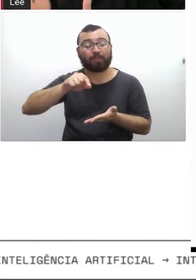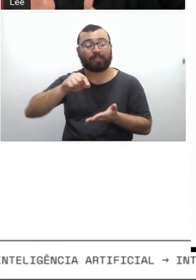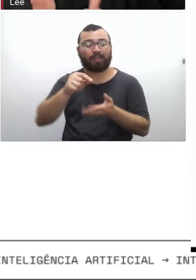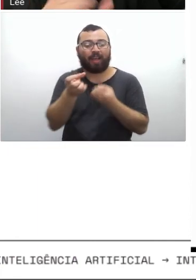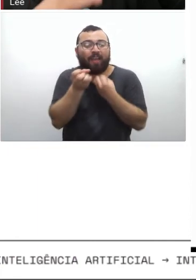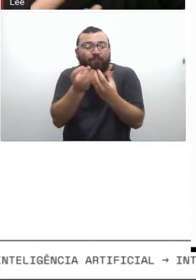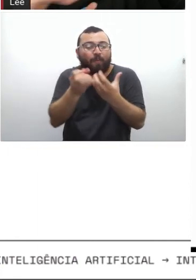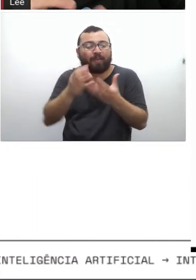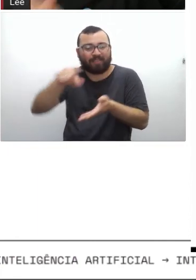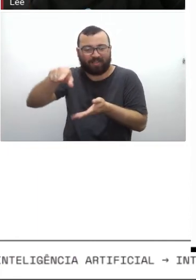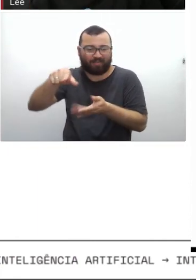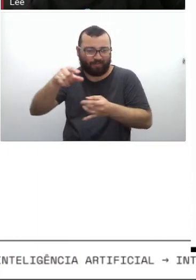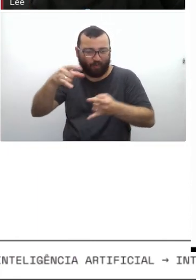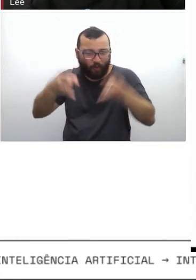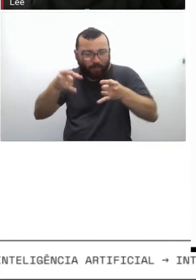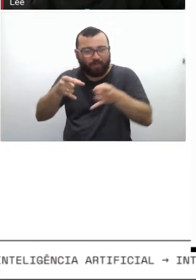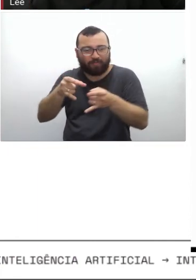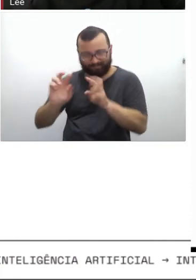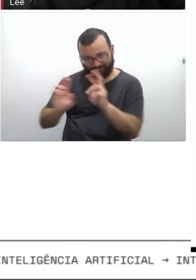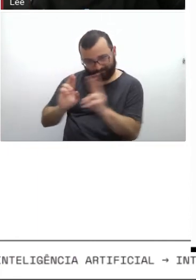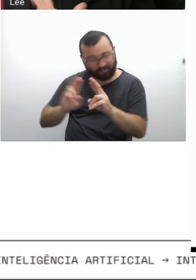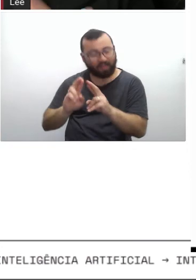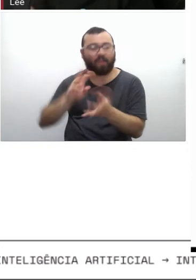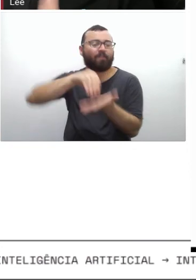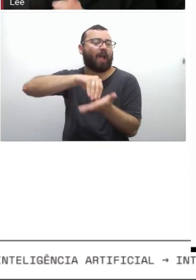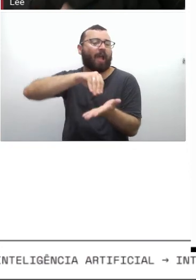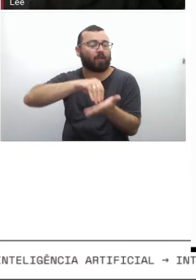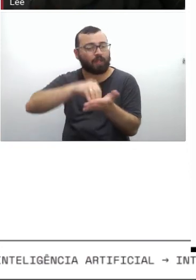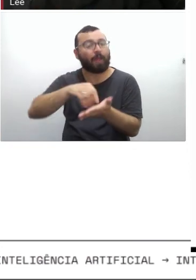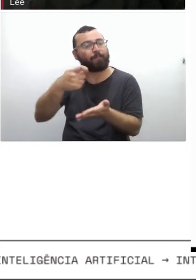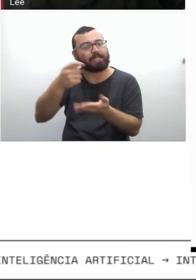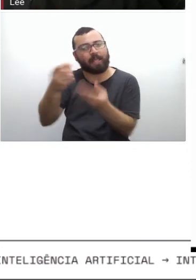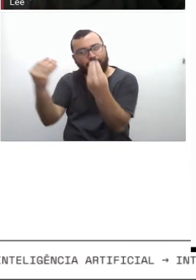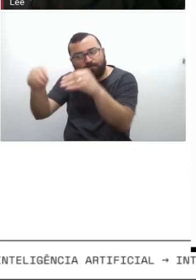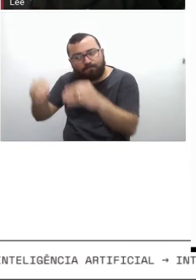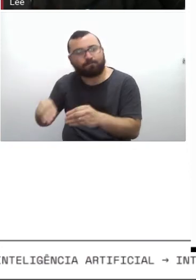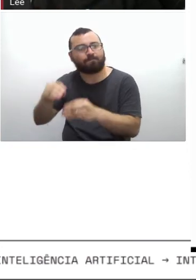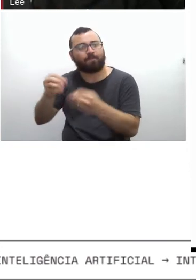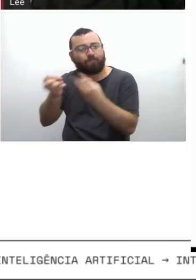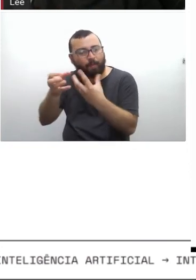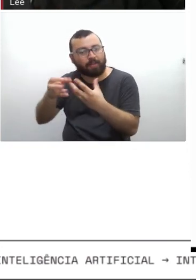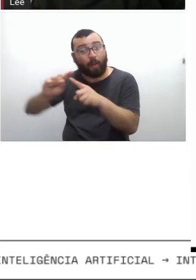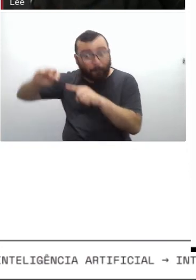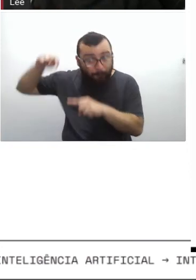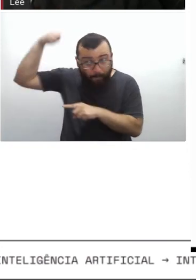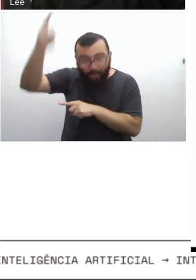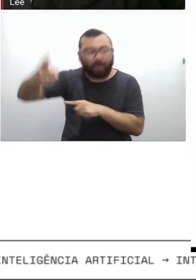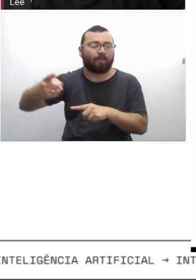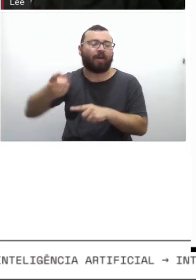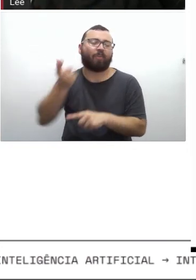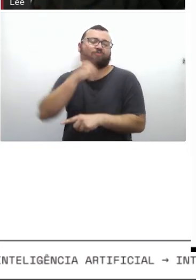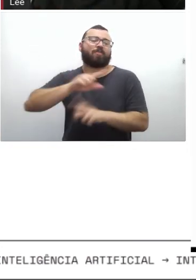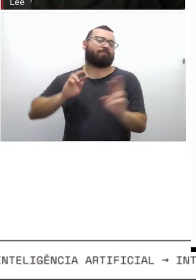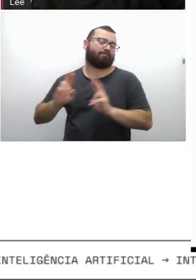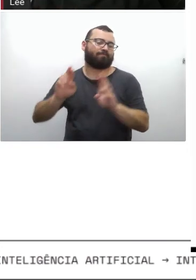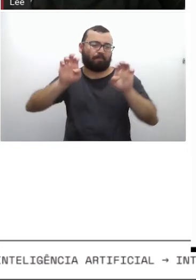solve this problem by providing enough training data so that the next time, this wouldn't be a false positive.